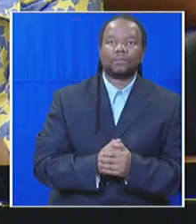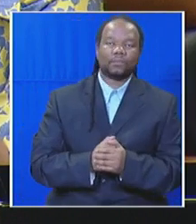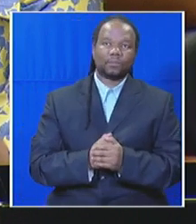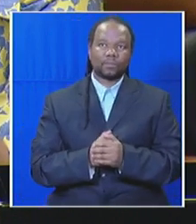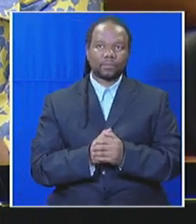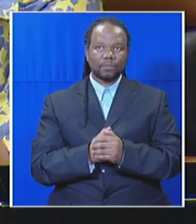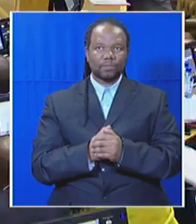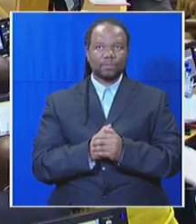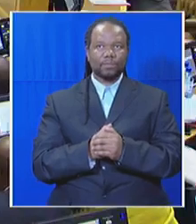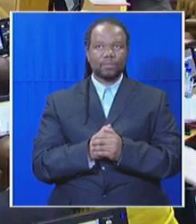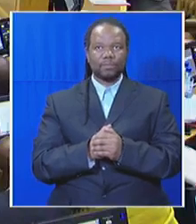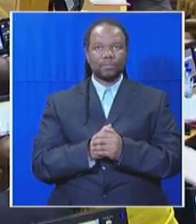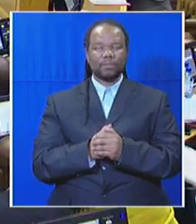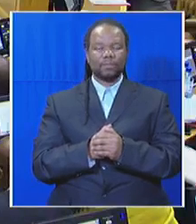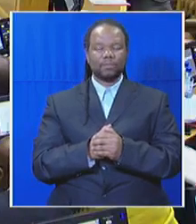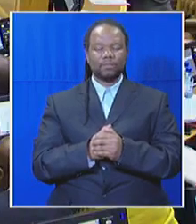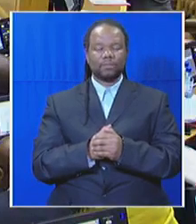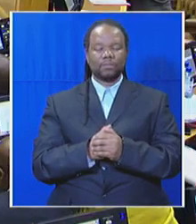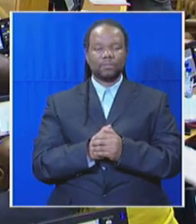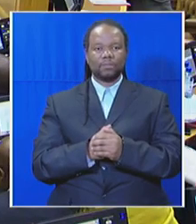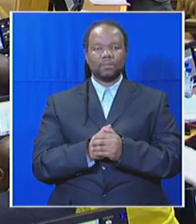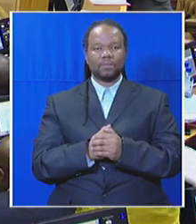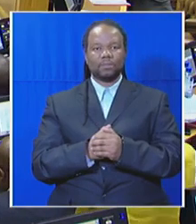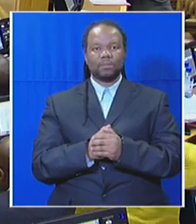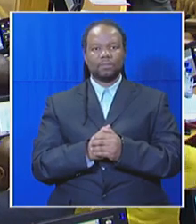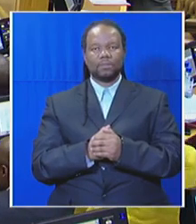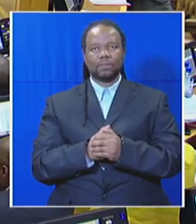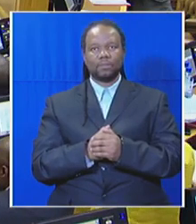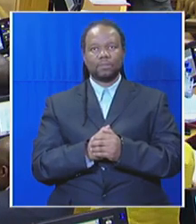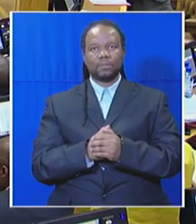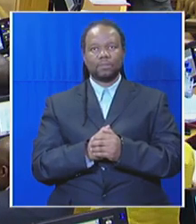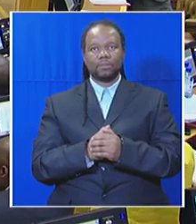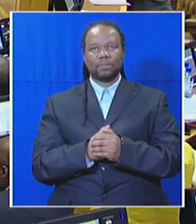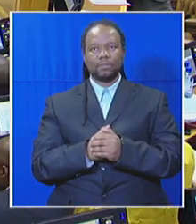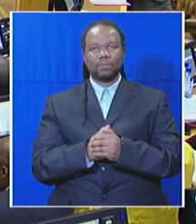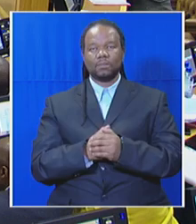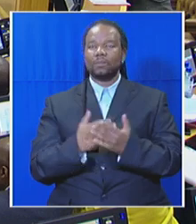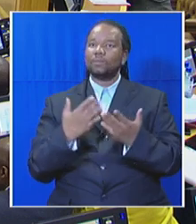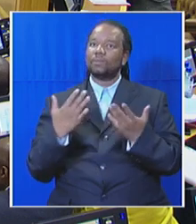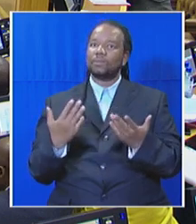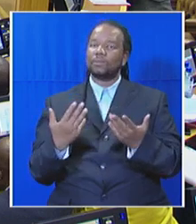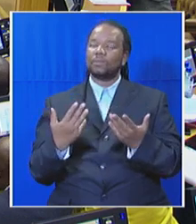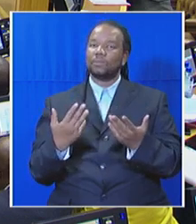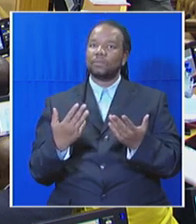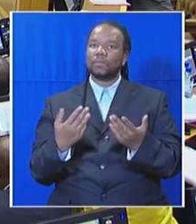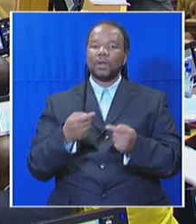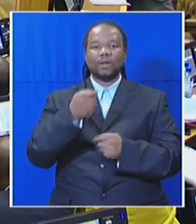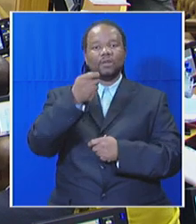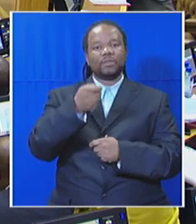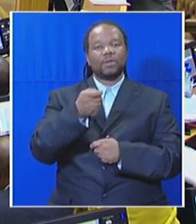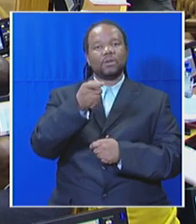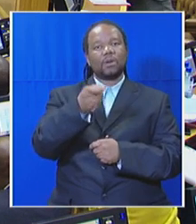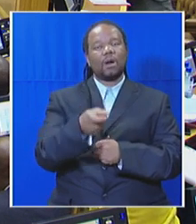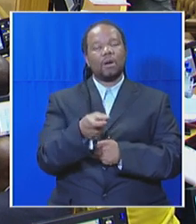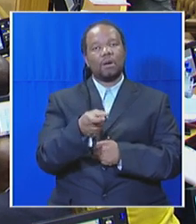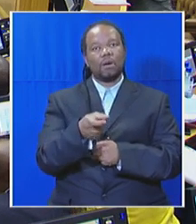Honorable Speaker, may we address you and assist you in this? No. going to be in the